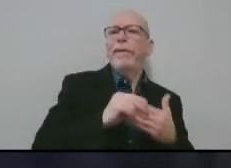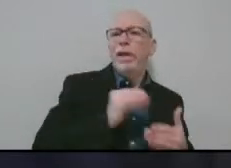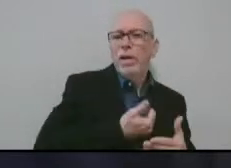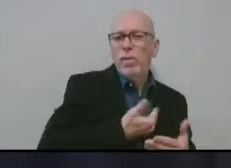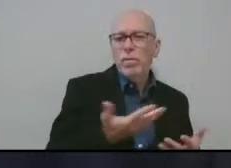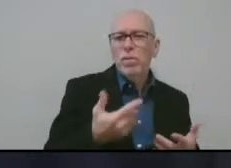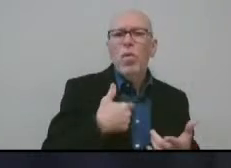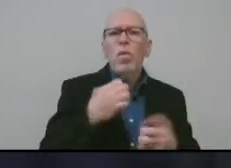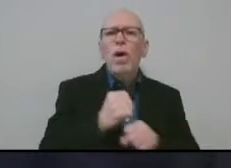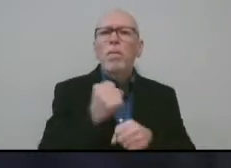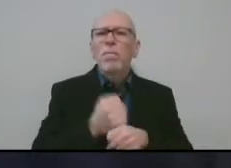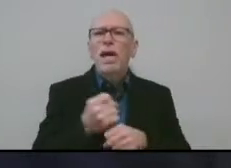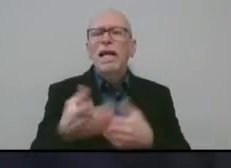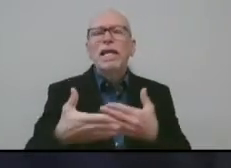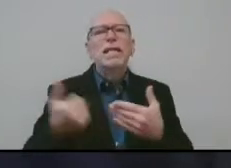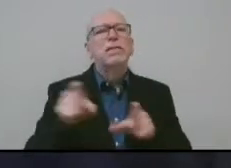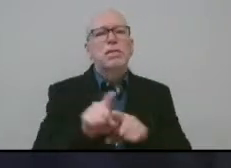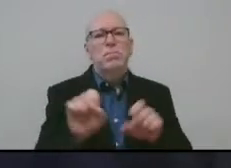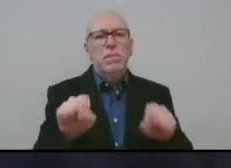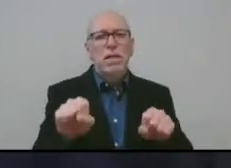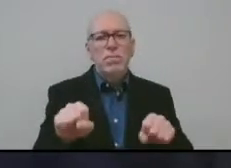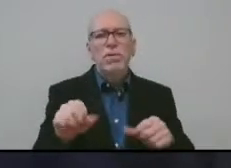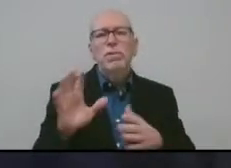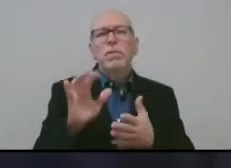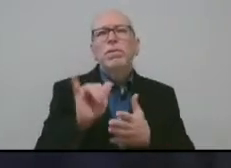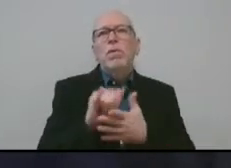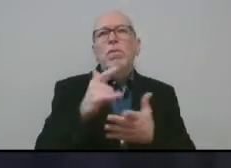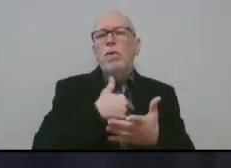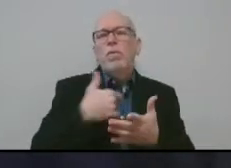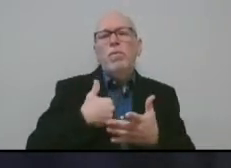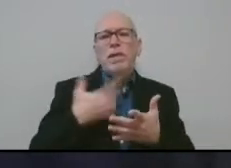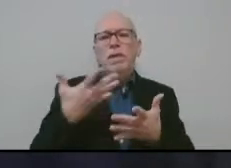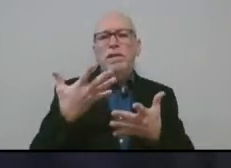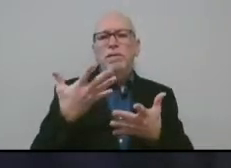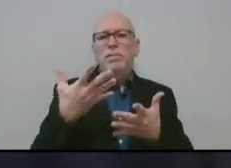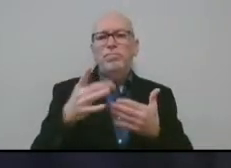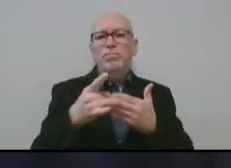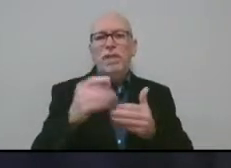it as easy as possible on everyone, and that's why we direct everybody to